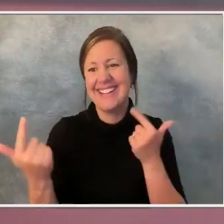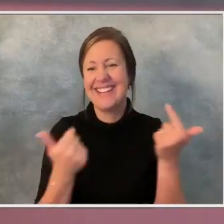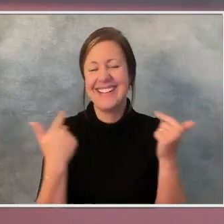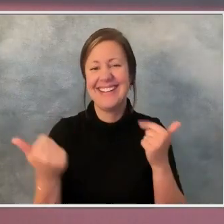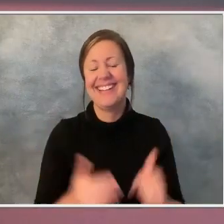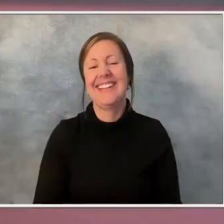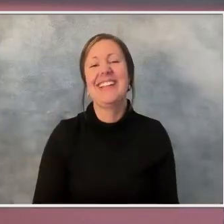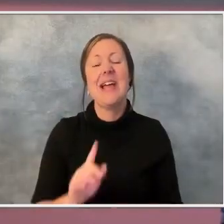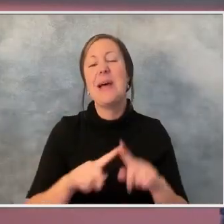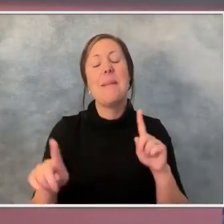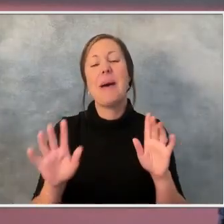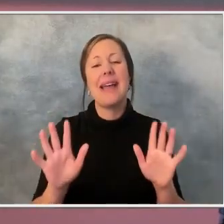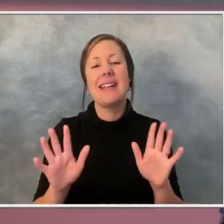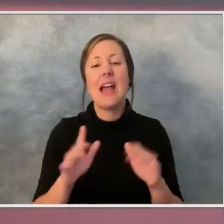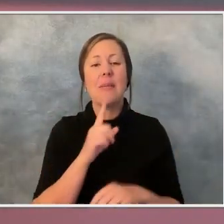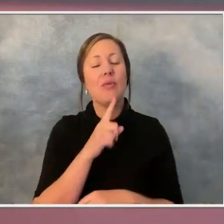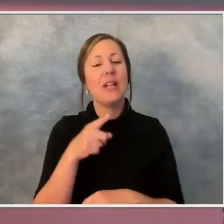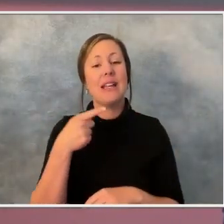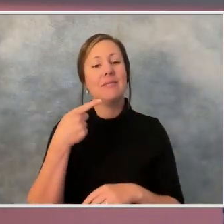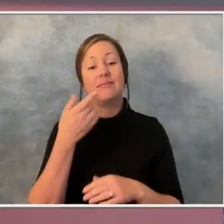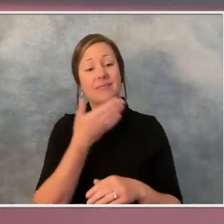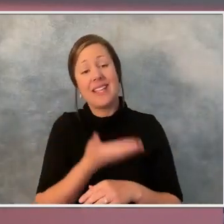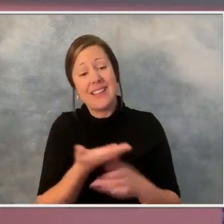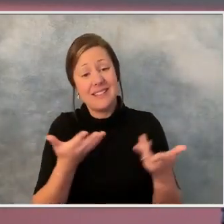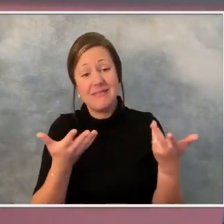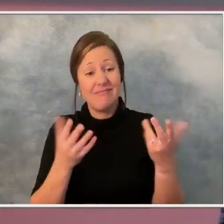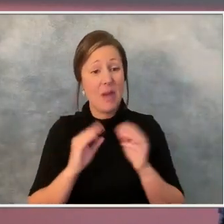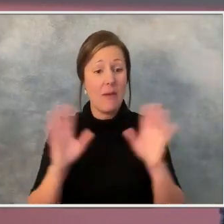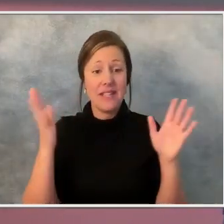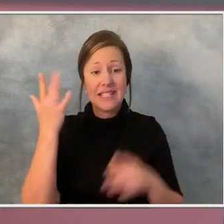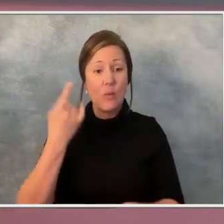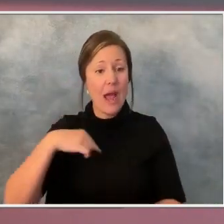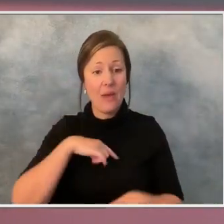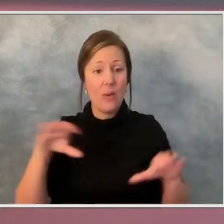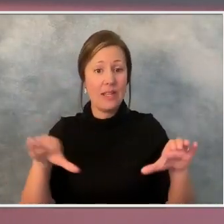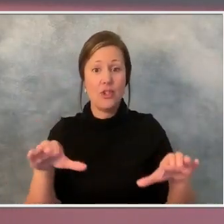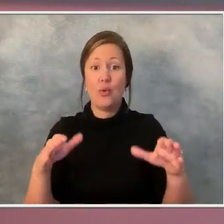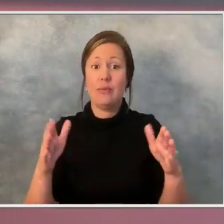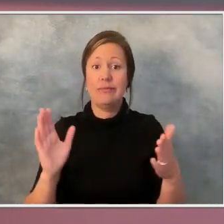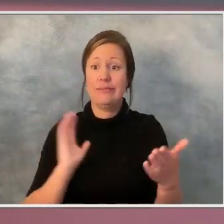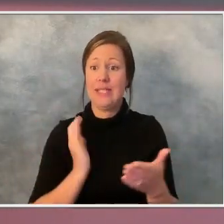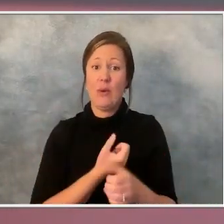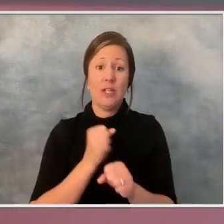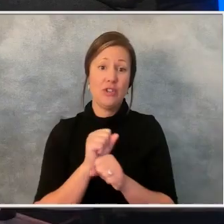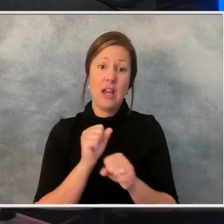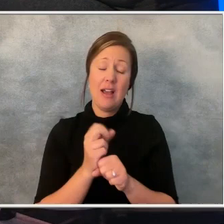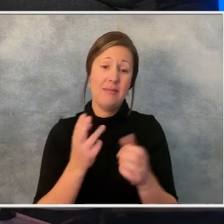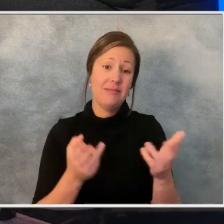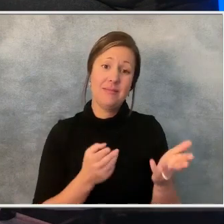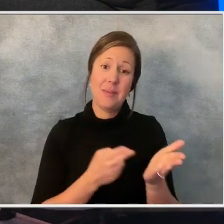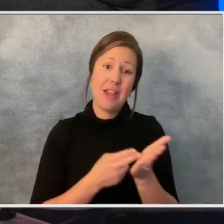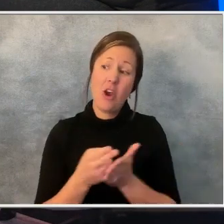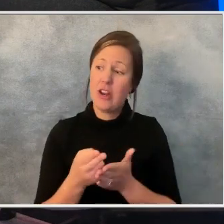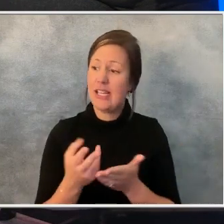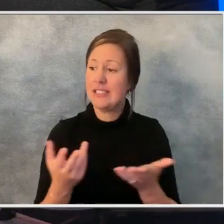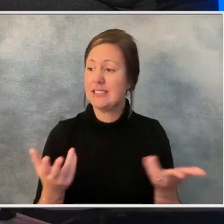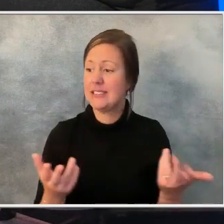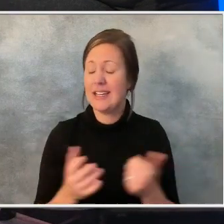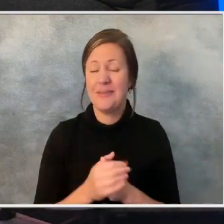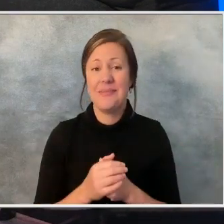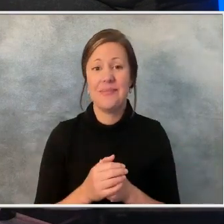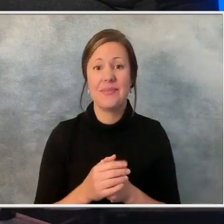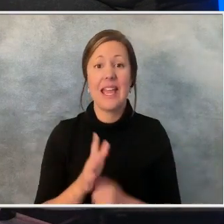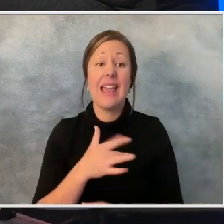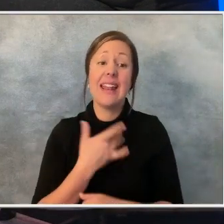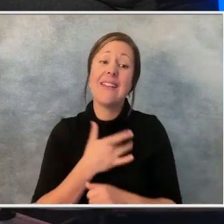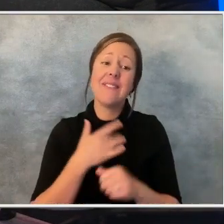mean, this is why we do what we do. To be honest, I don't, in all humility, it's, you know, Yeah, but it's got to feel so good. Oh, it feels amazing. That's what I mean. I